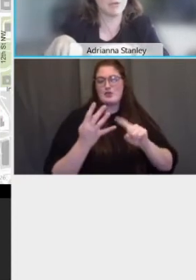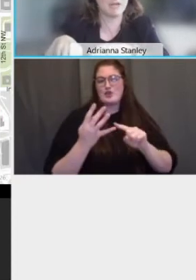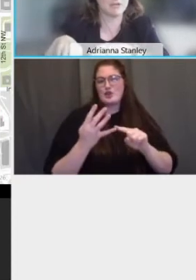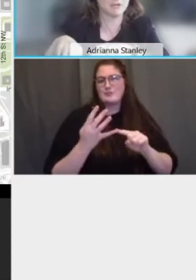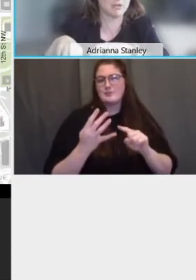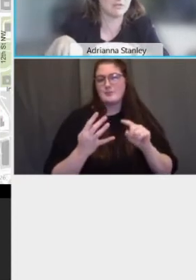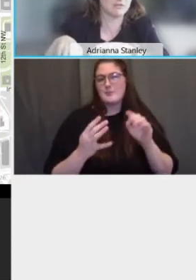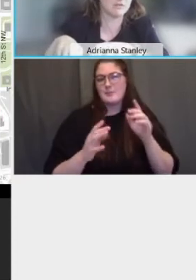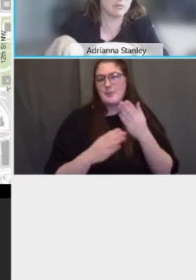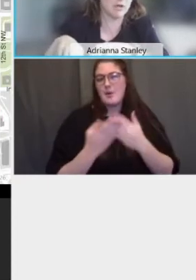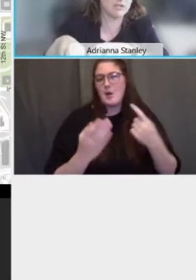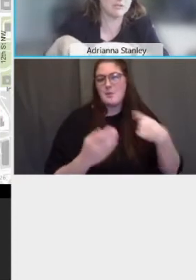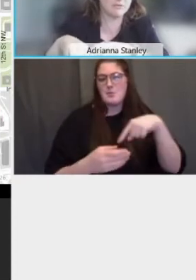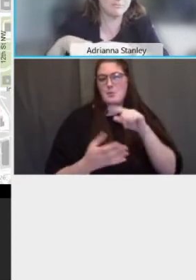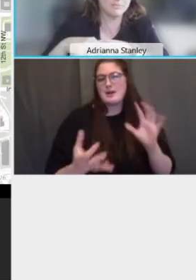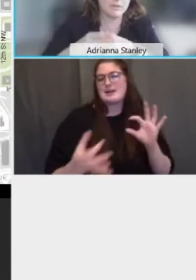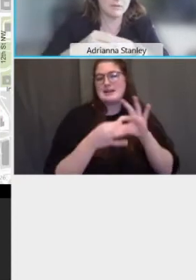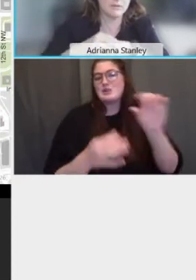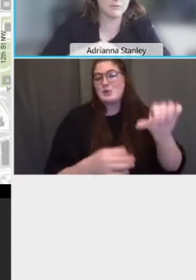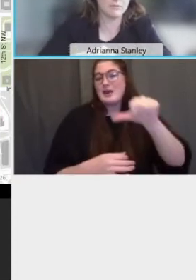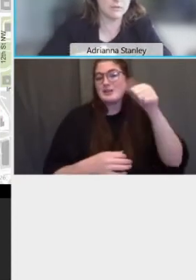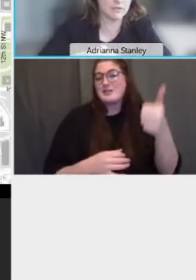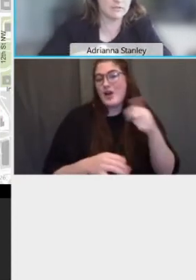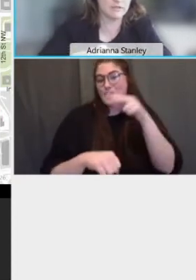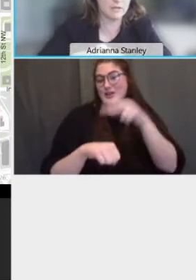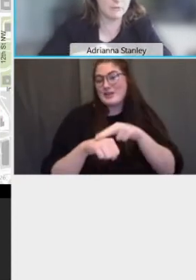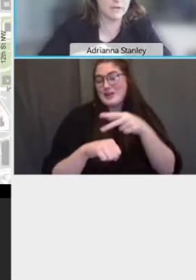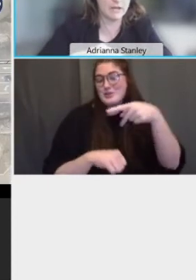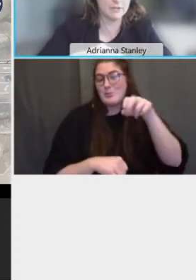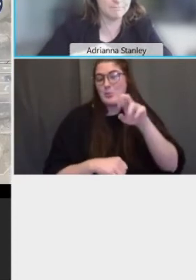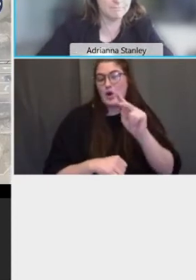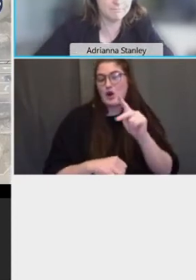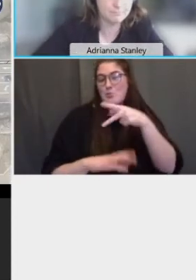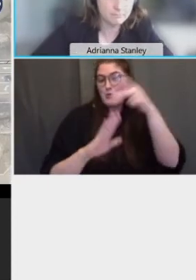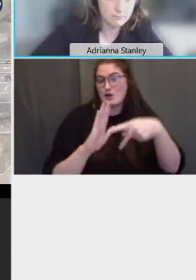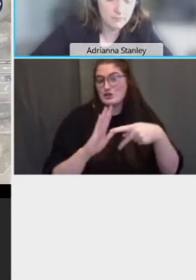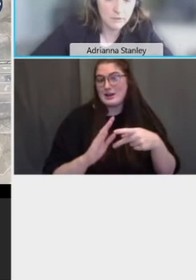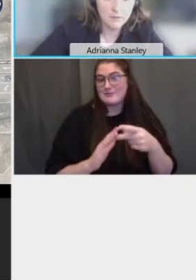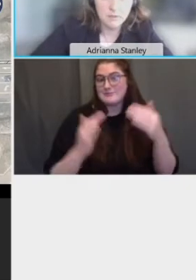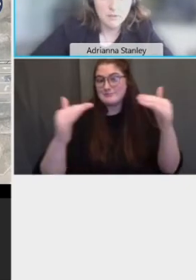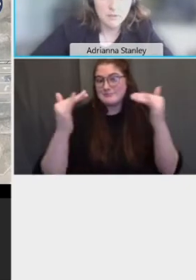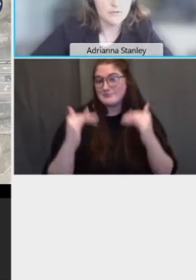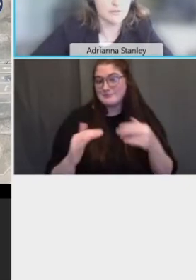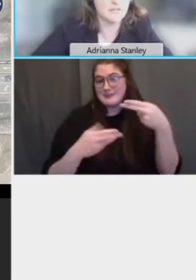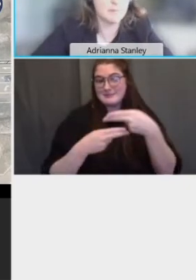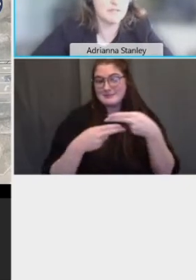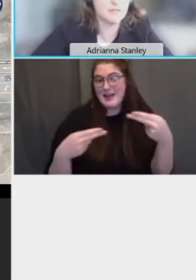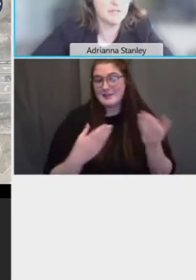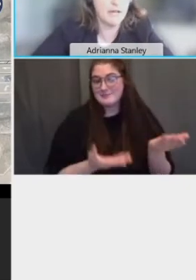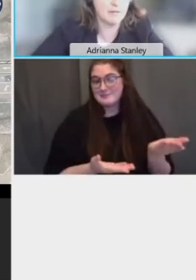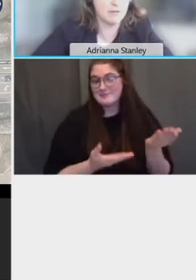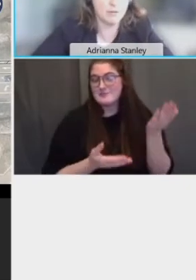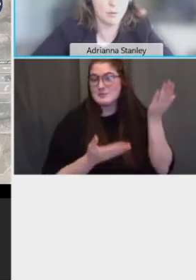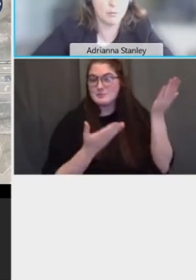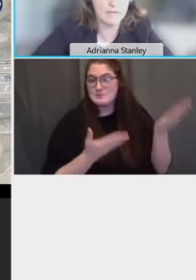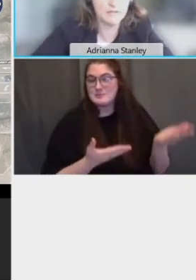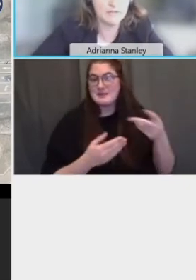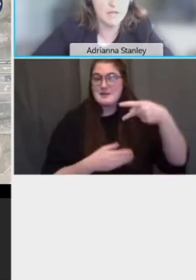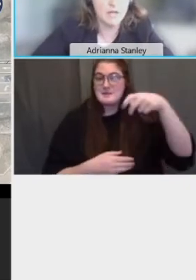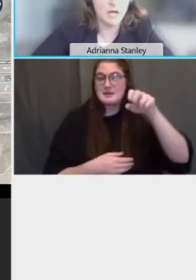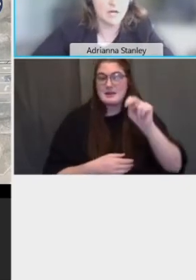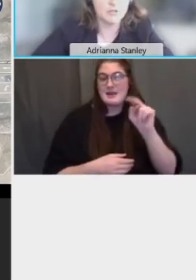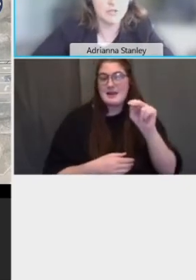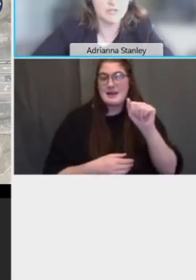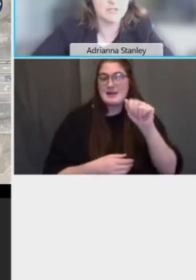into another National Park Service project. So if we go to the next slide, we'll dive in. So this is Pennsylvania Avenue